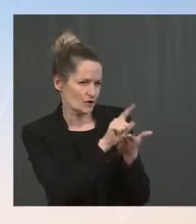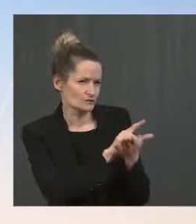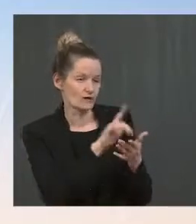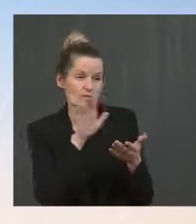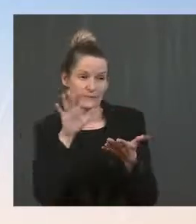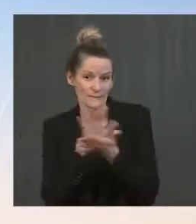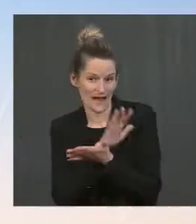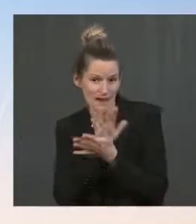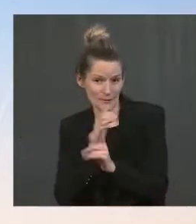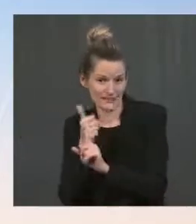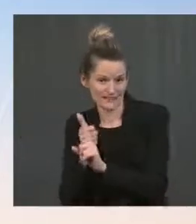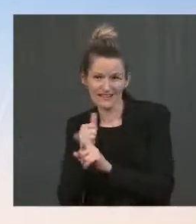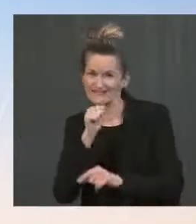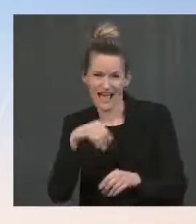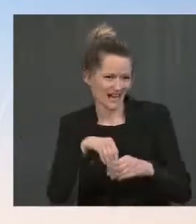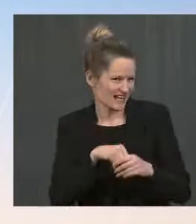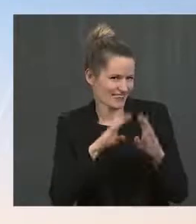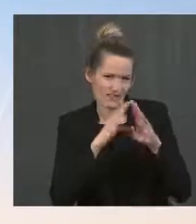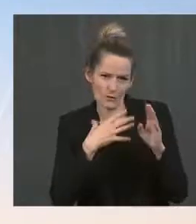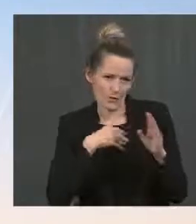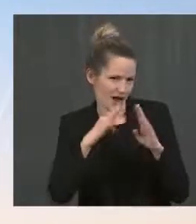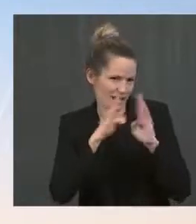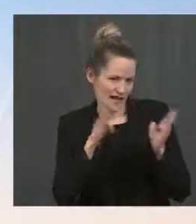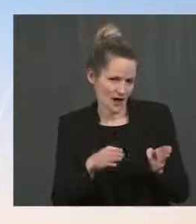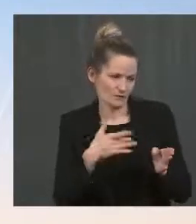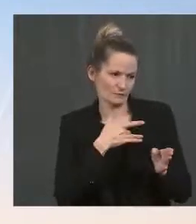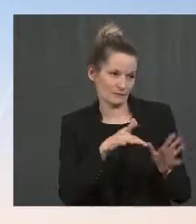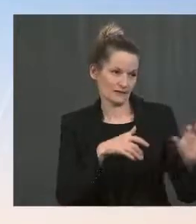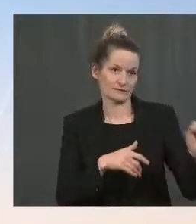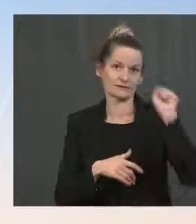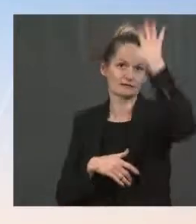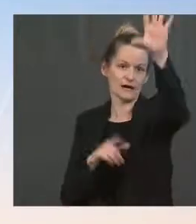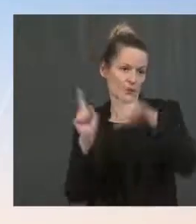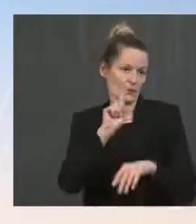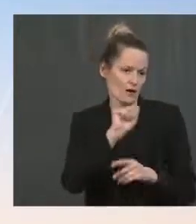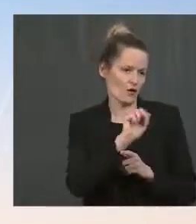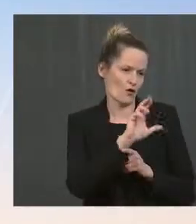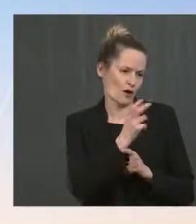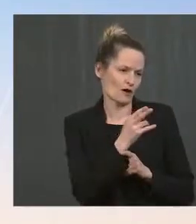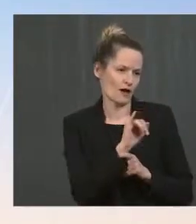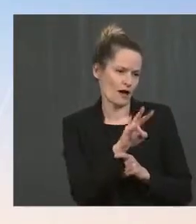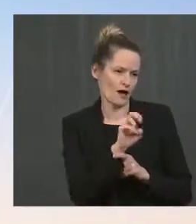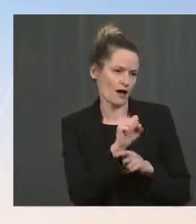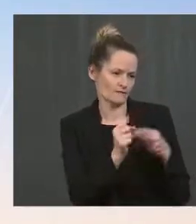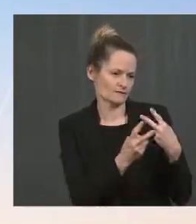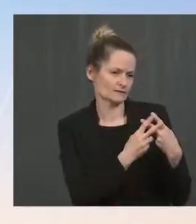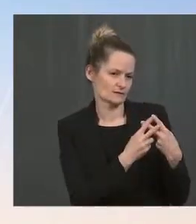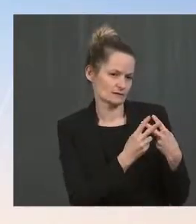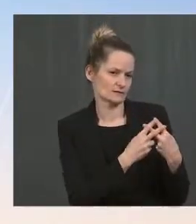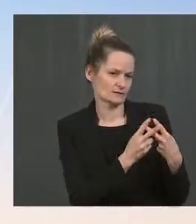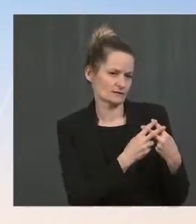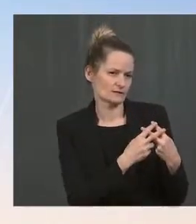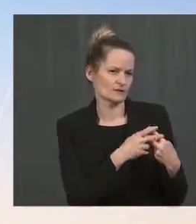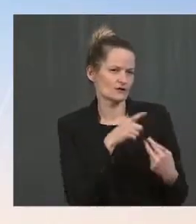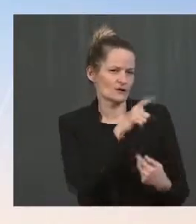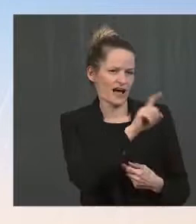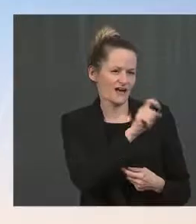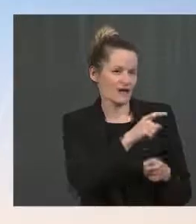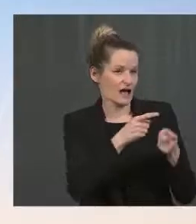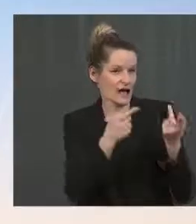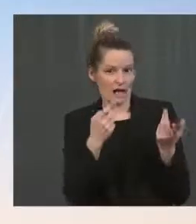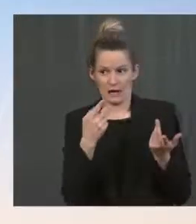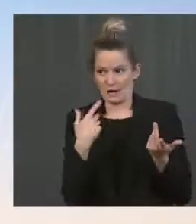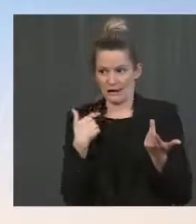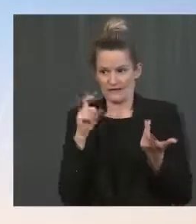to the archives or other localities that are not overseen by the White House, so I'd have to check and see what documents we would actually have access to here, or if there are